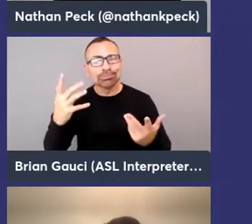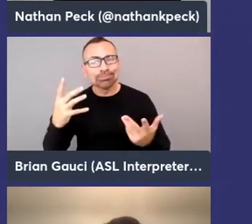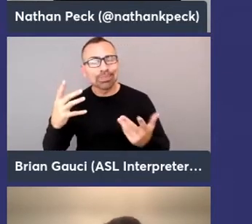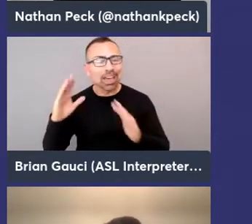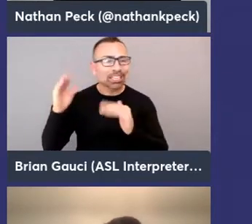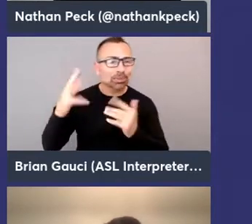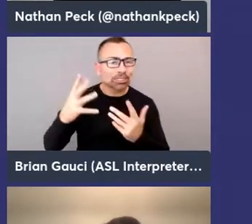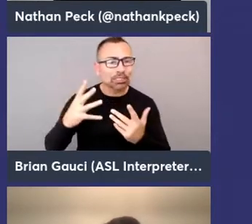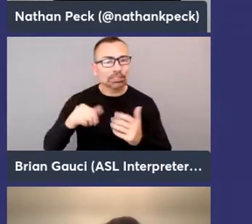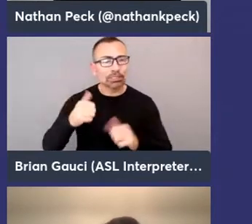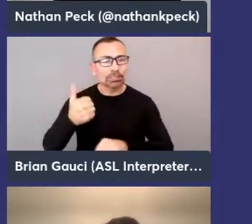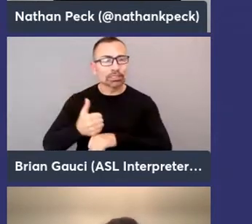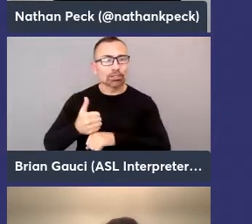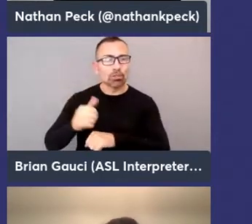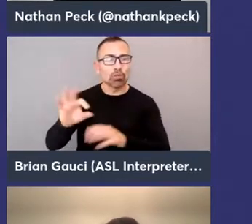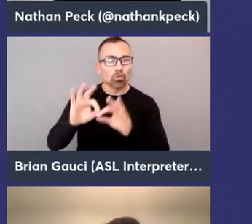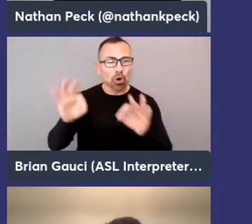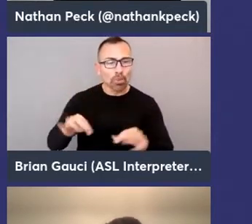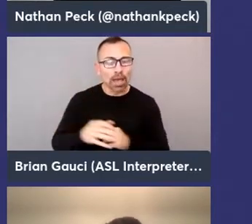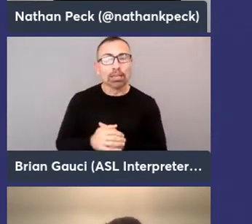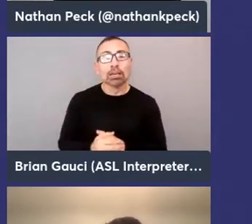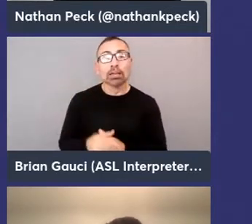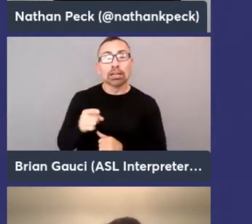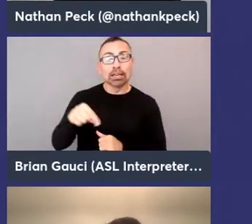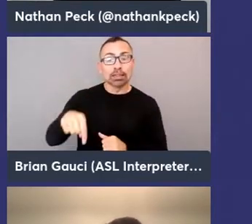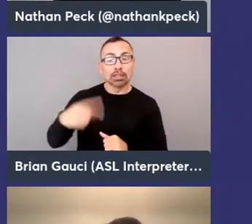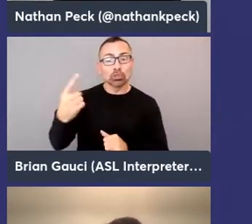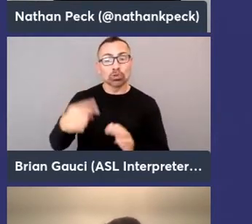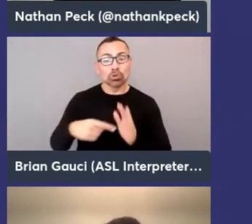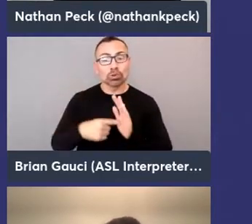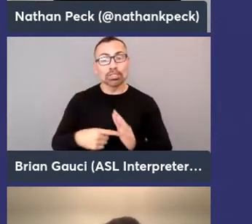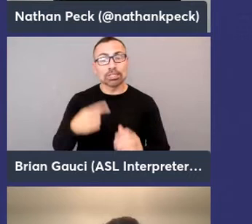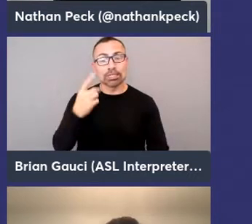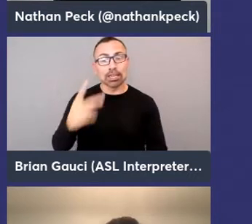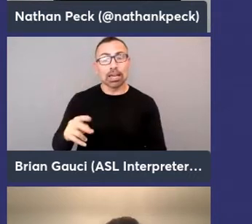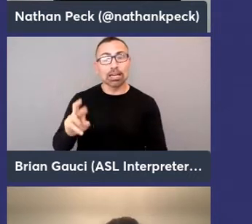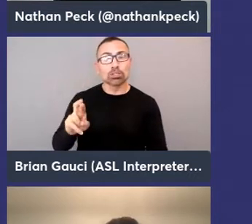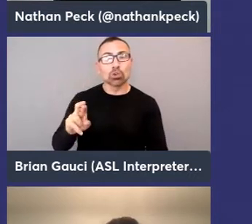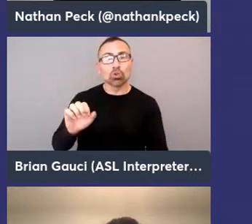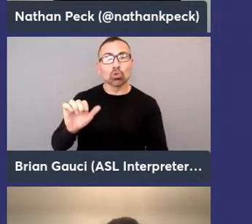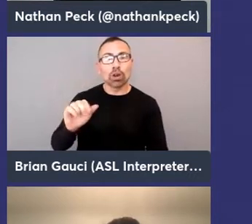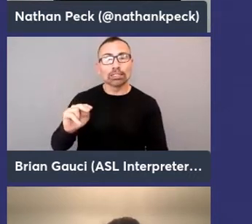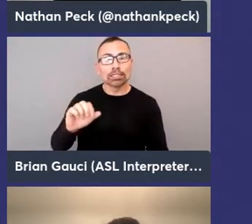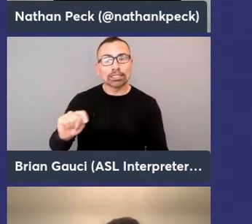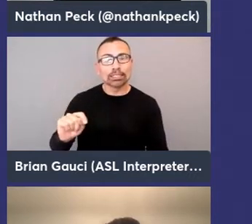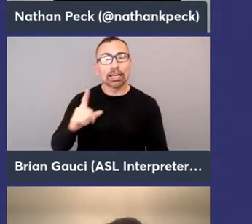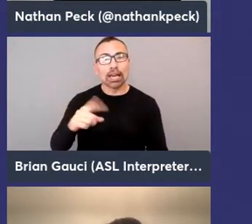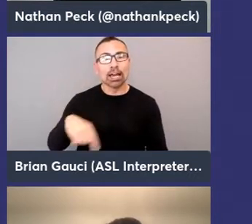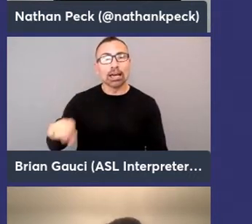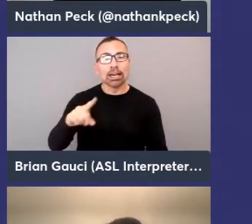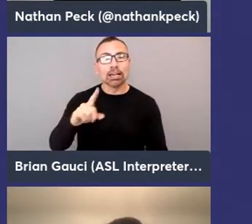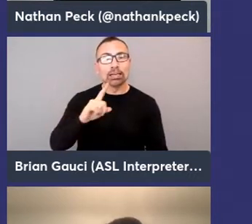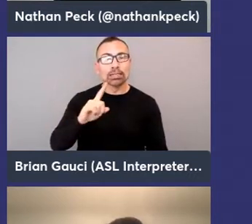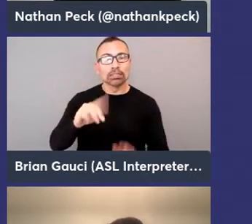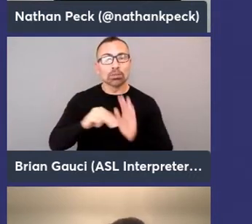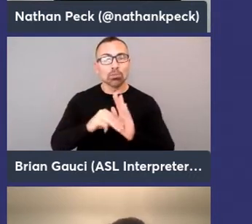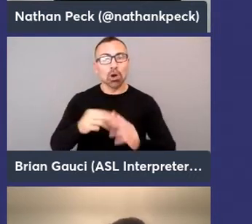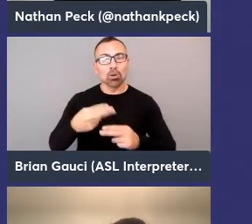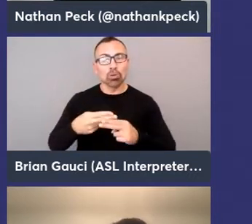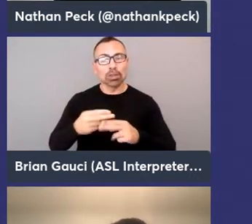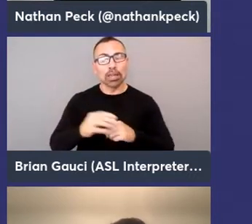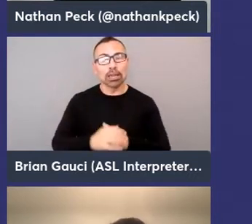the model repository. In this case, we are seeing ResNet as the model name, and underneath it, we have one as the version,